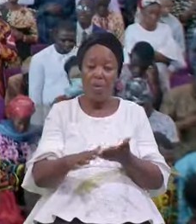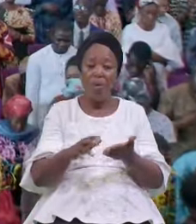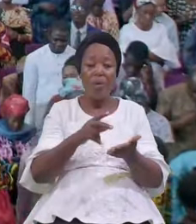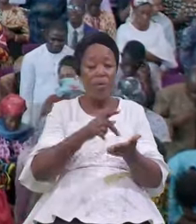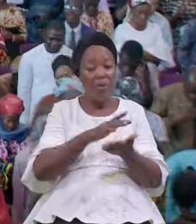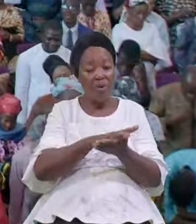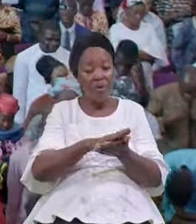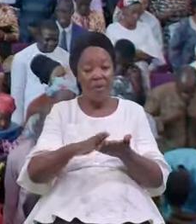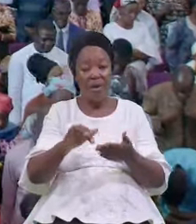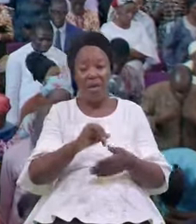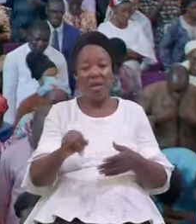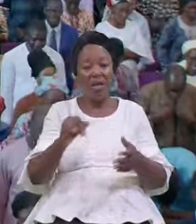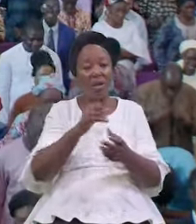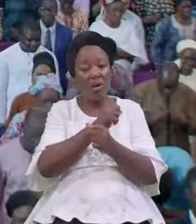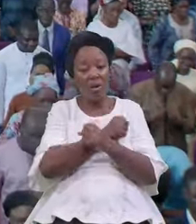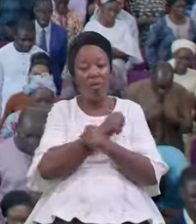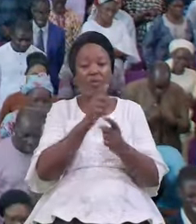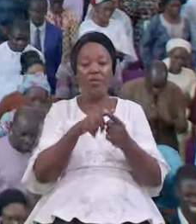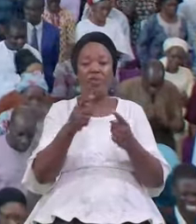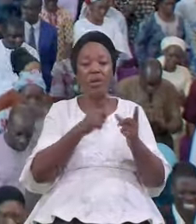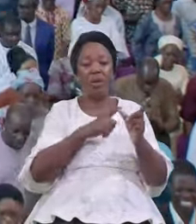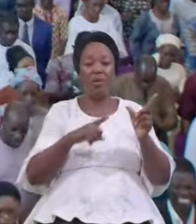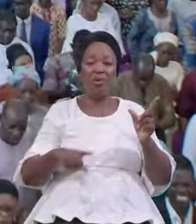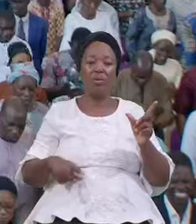purifying love unto the Lord.